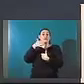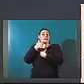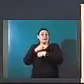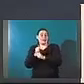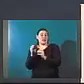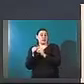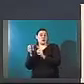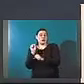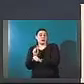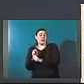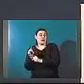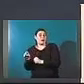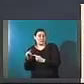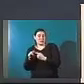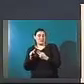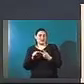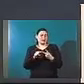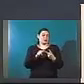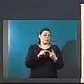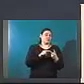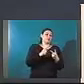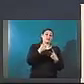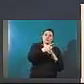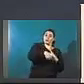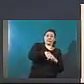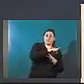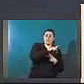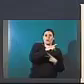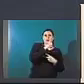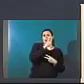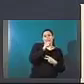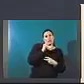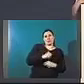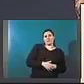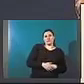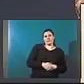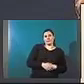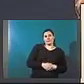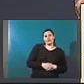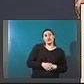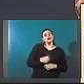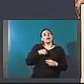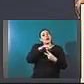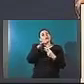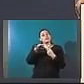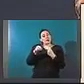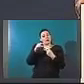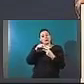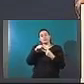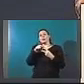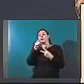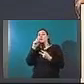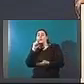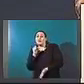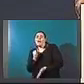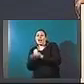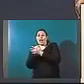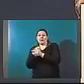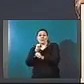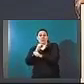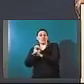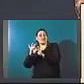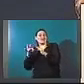create more jobs and those who would not. A choice between who is going to help our